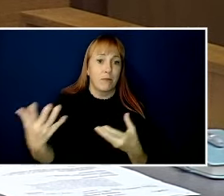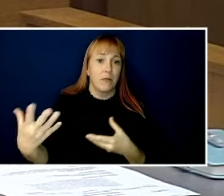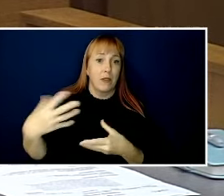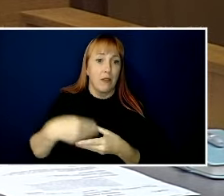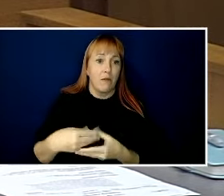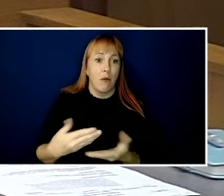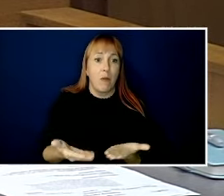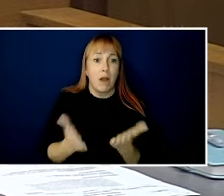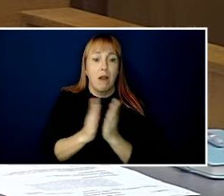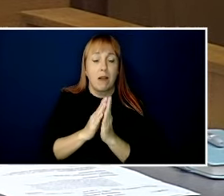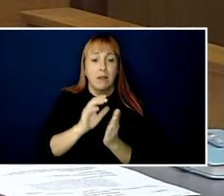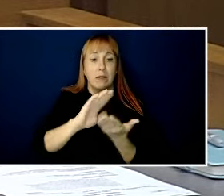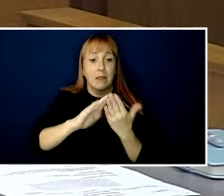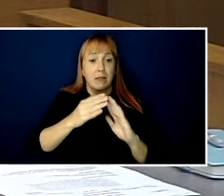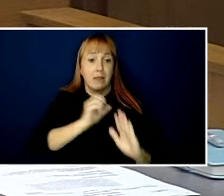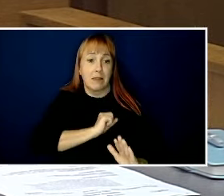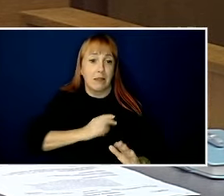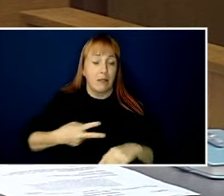please? And